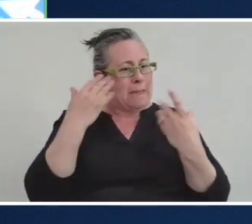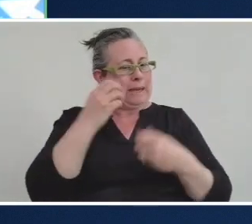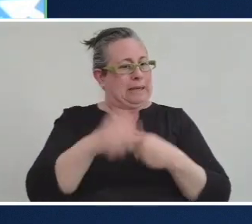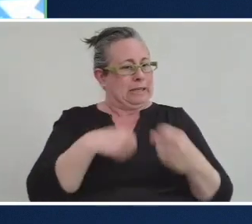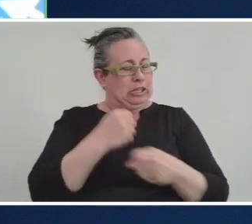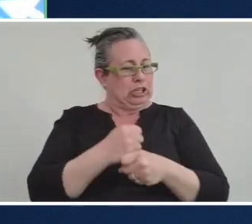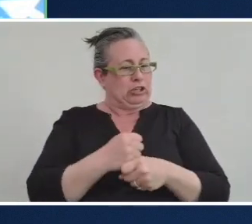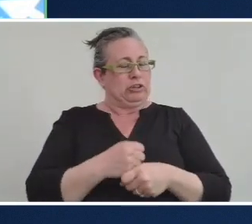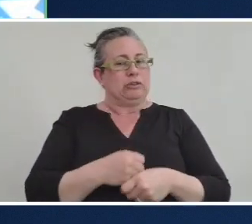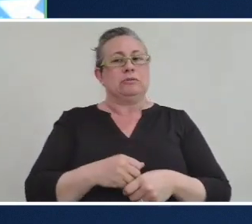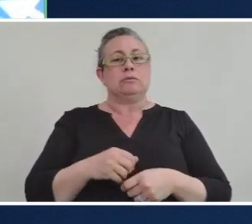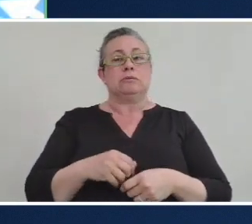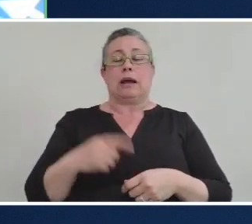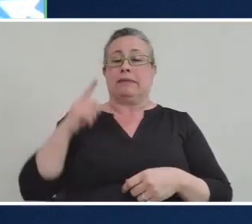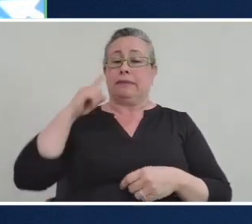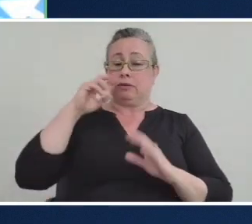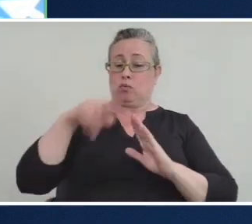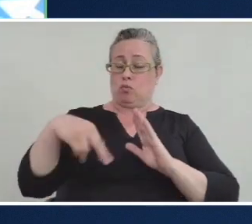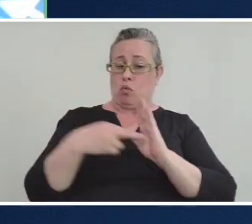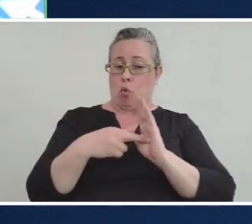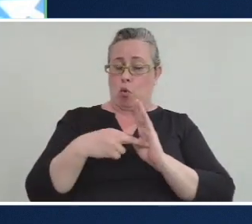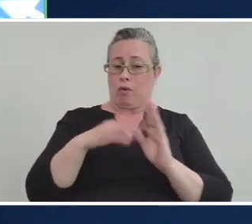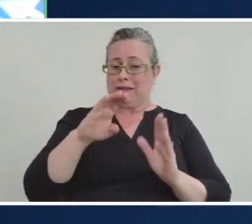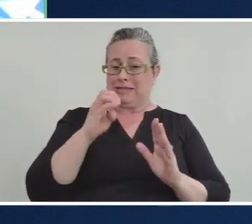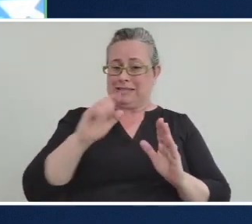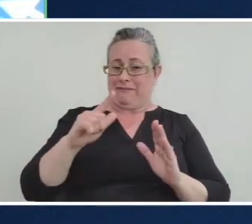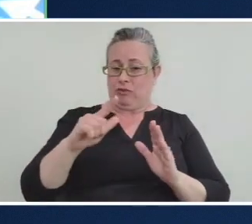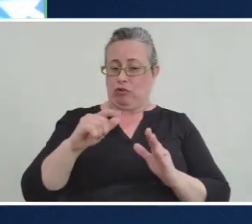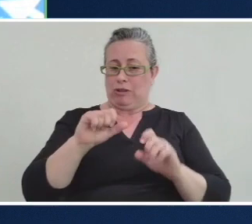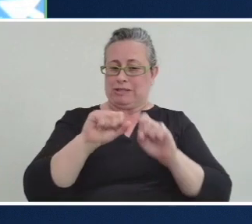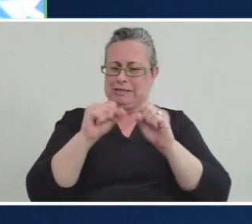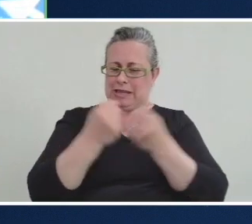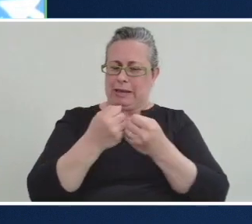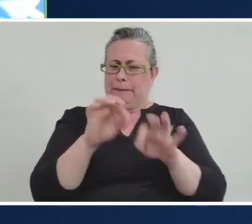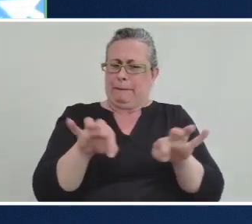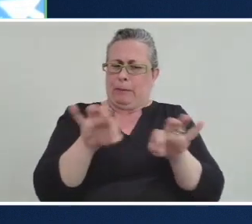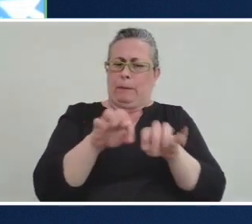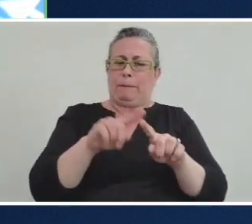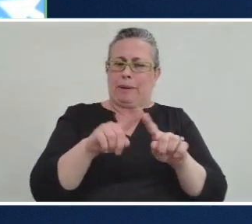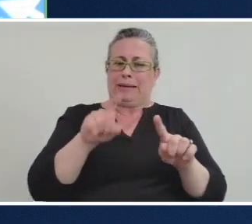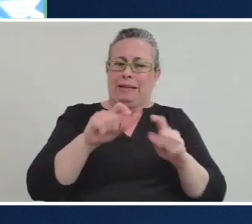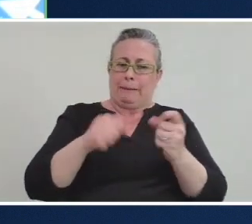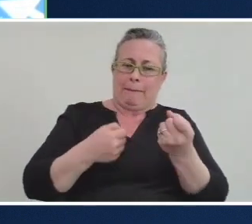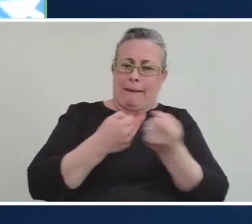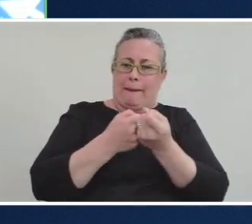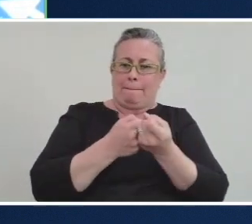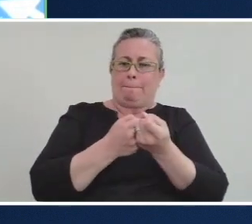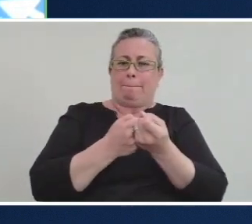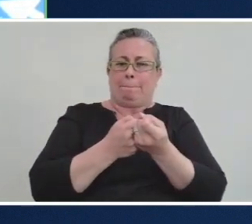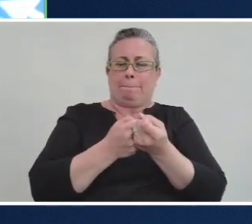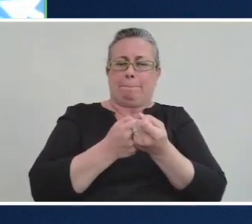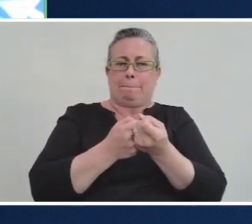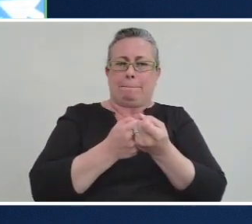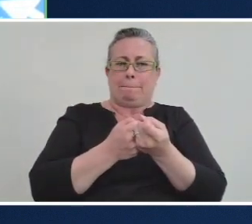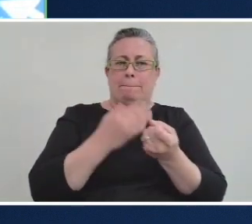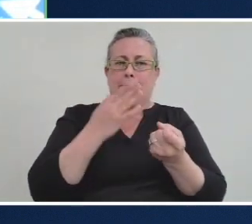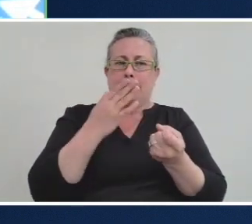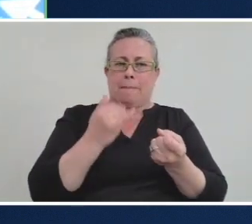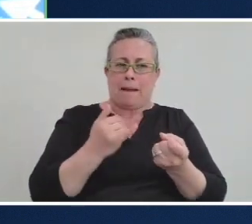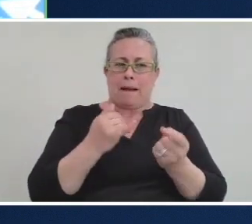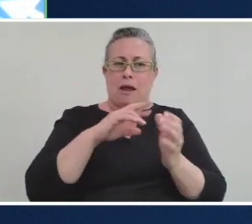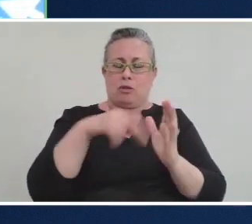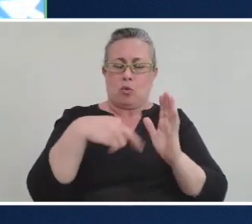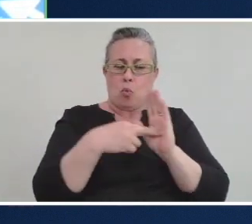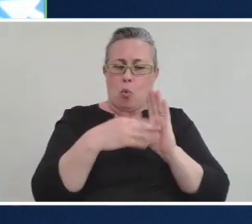the role of civil society is extremely important, but needs to be backed up by the role and the focus of the international